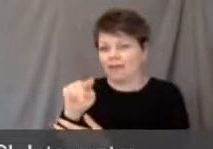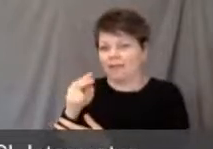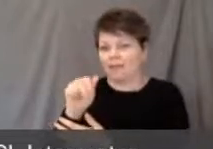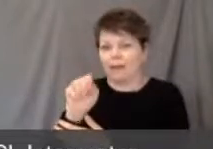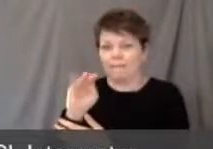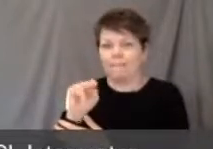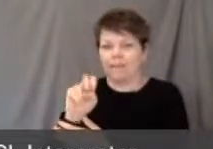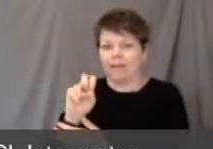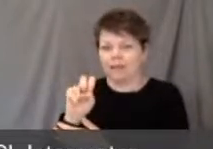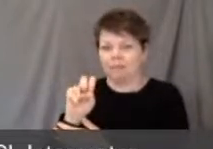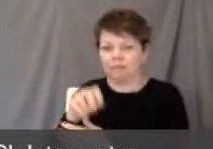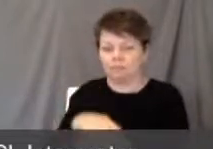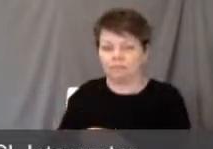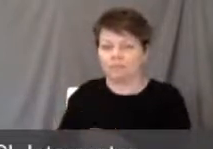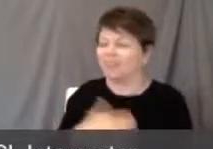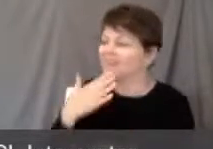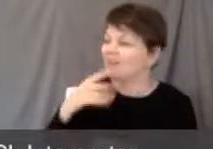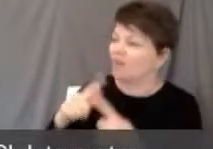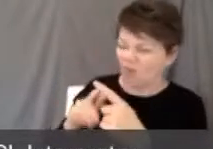slide.